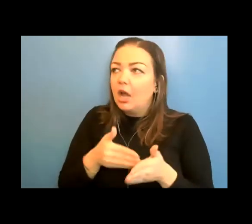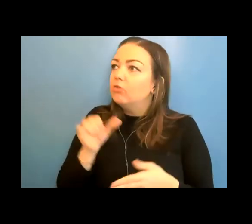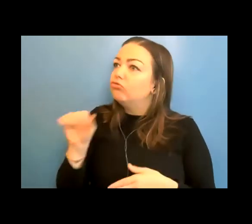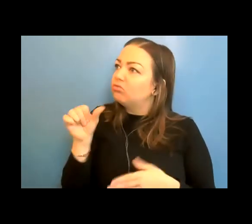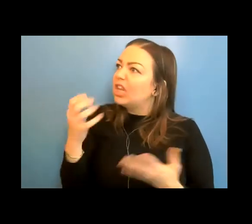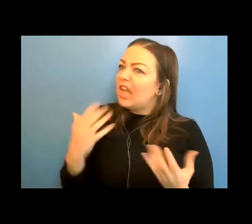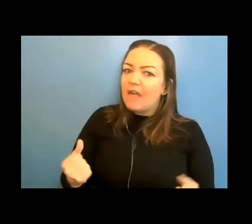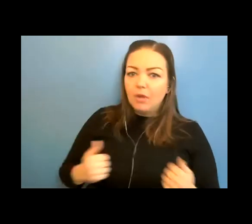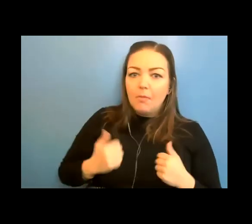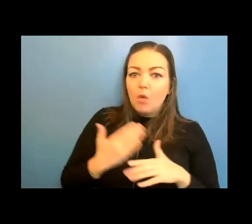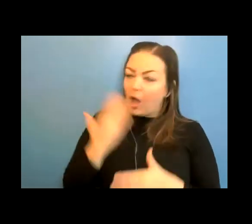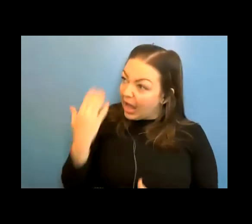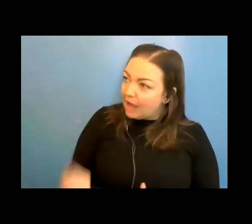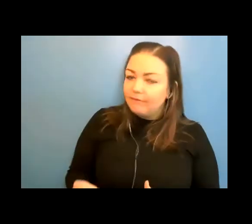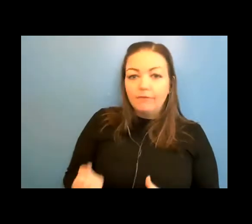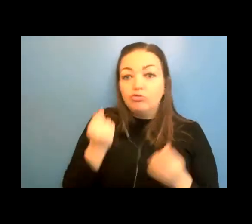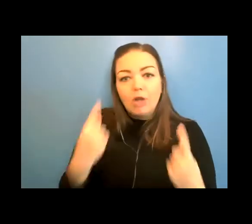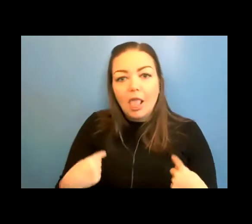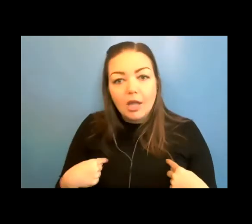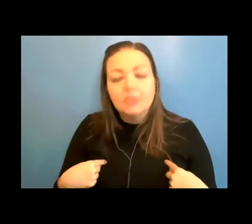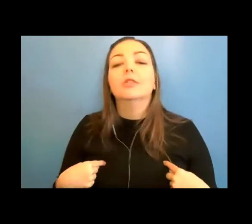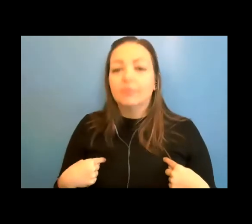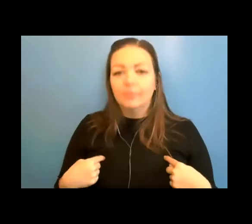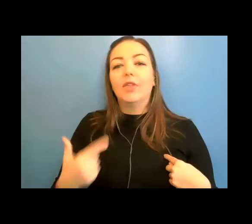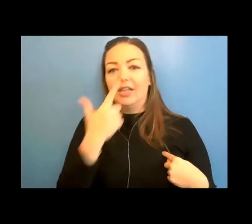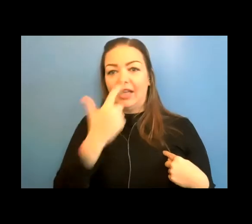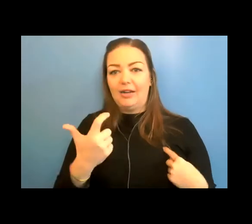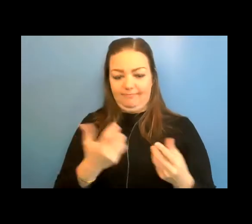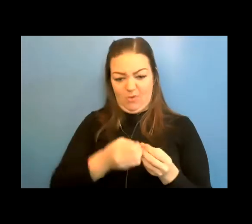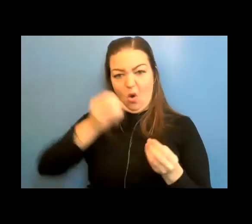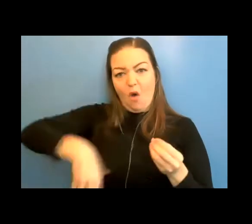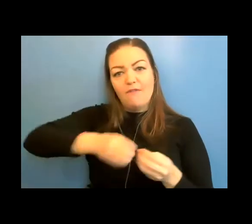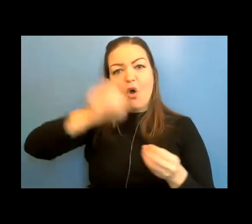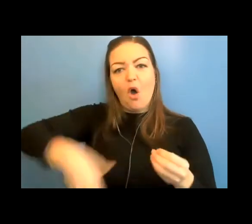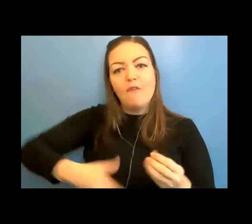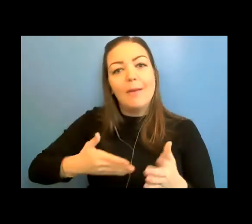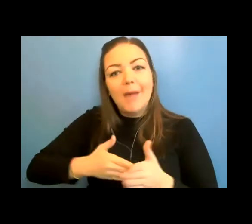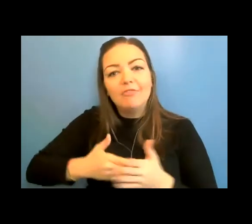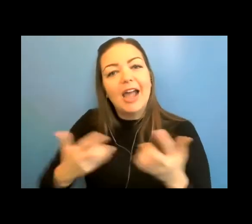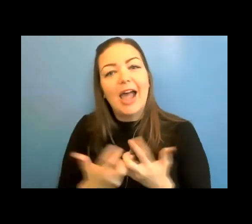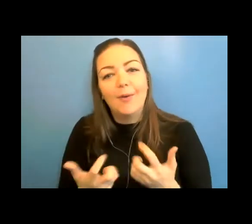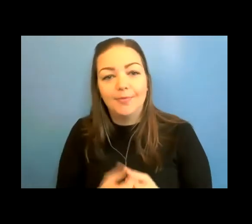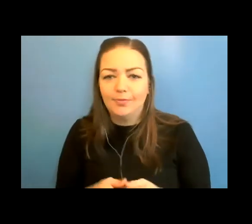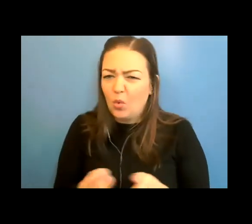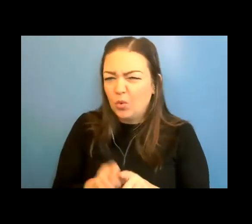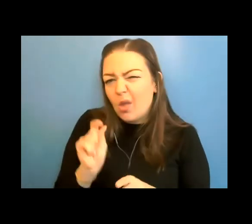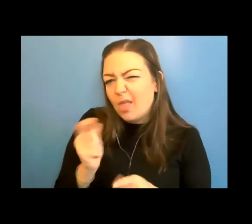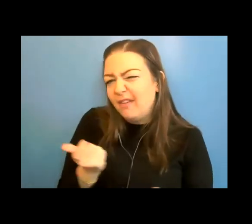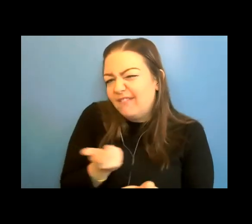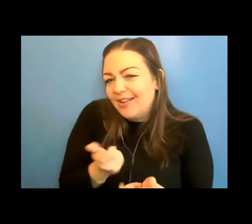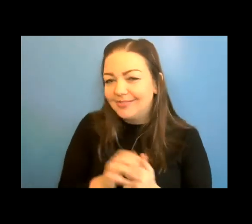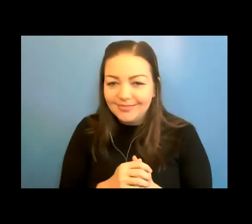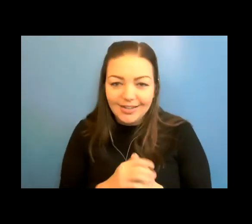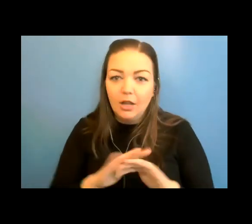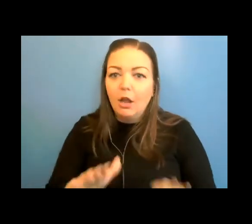creating, witting or unwittingly. And then you can work on dismantling them. It's also about trying to make it a bit fun rather than just